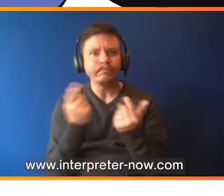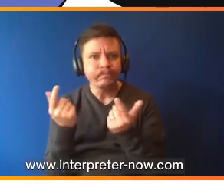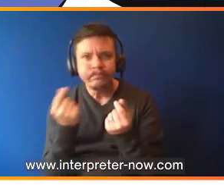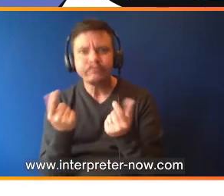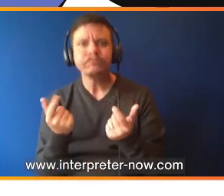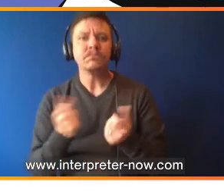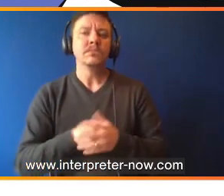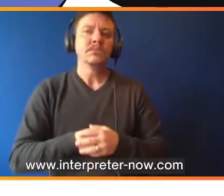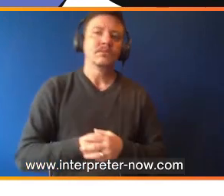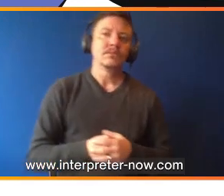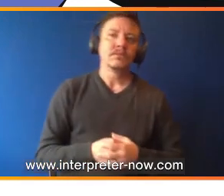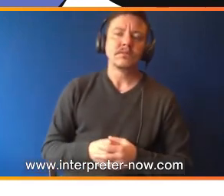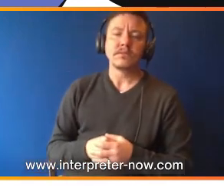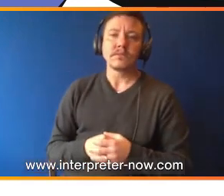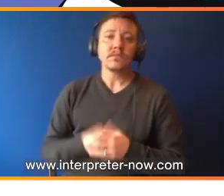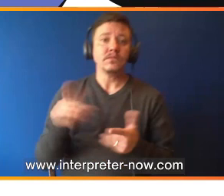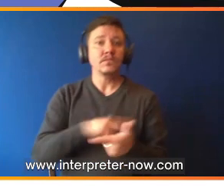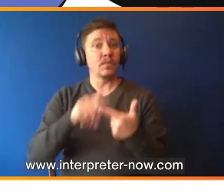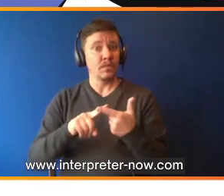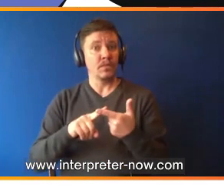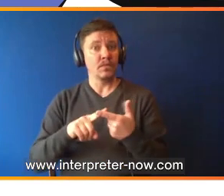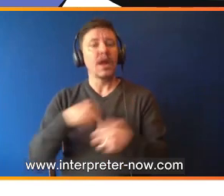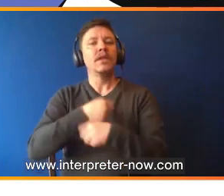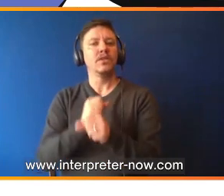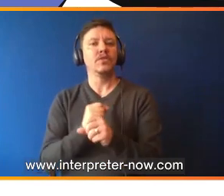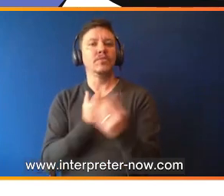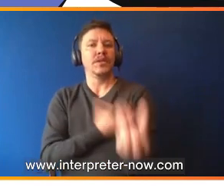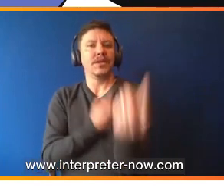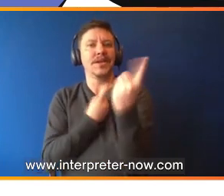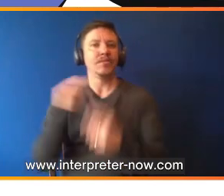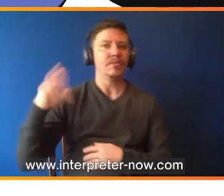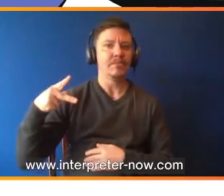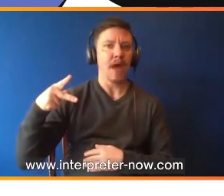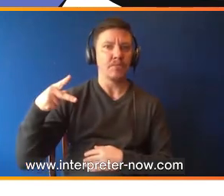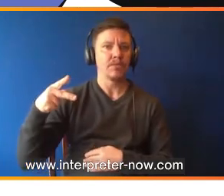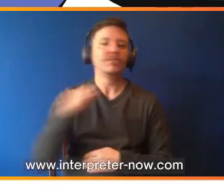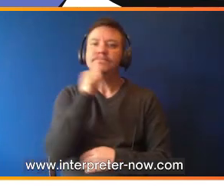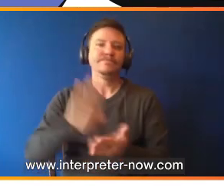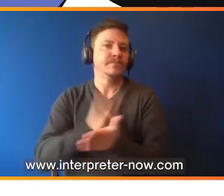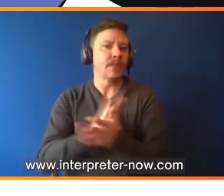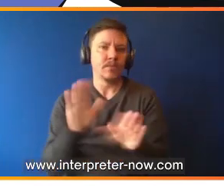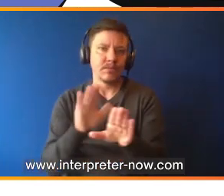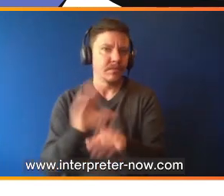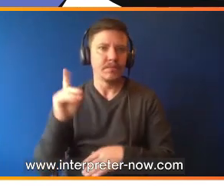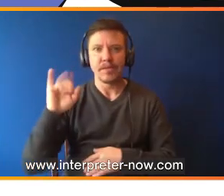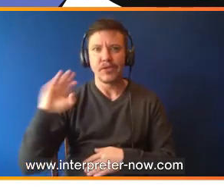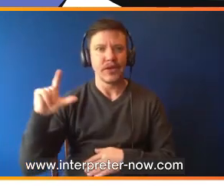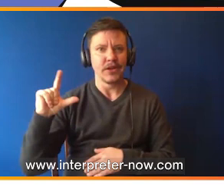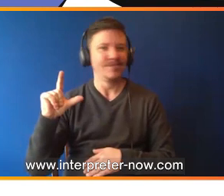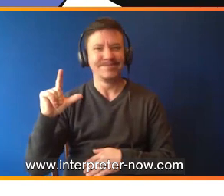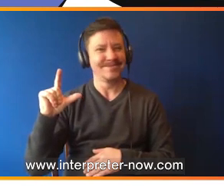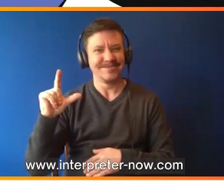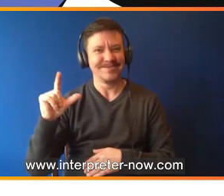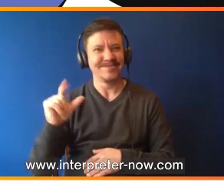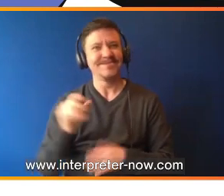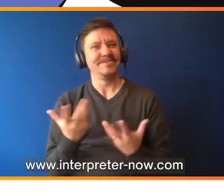we've been using in product and system design for decades, I would say, at least the last